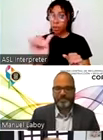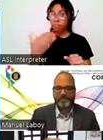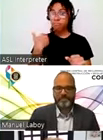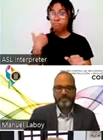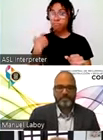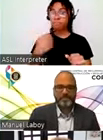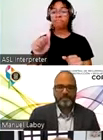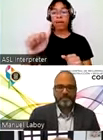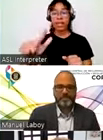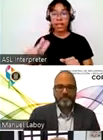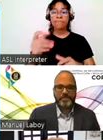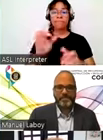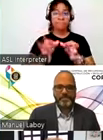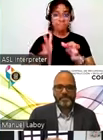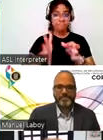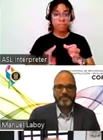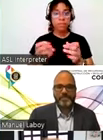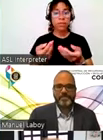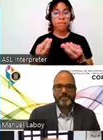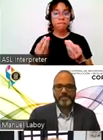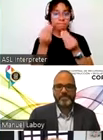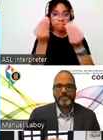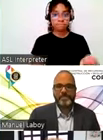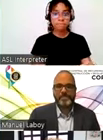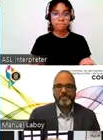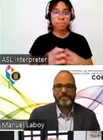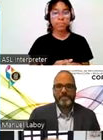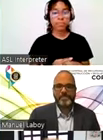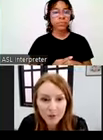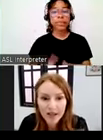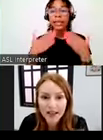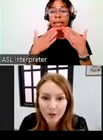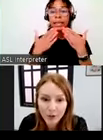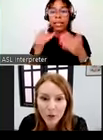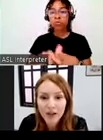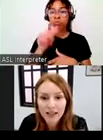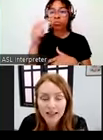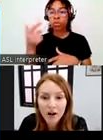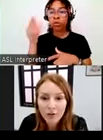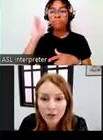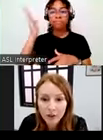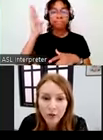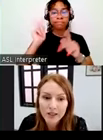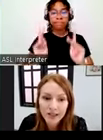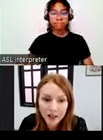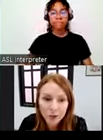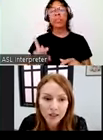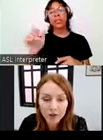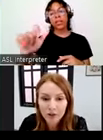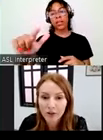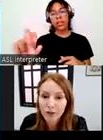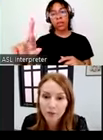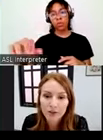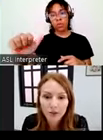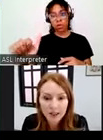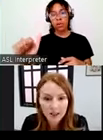interpretation available. Our next speaker, please welcome Laura Rivera Carrion, Coordinating Officer for Disaster Recovery